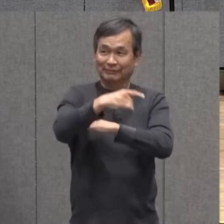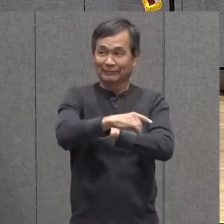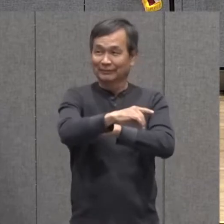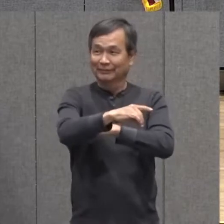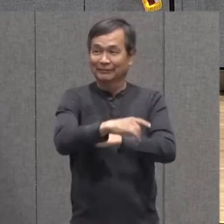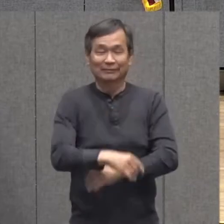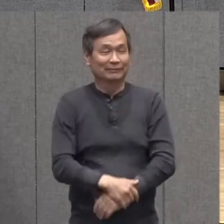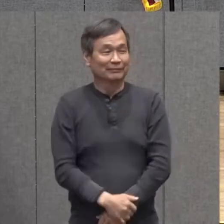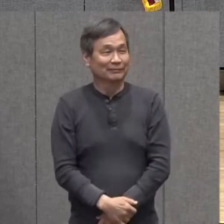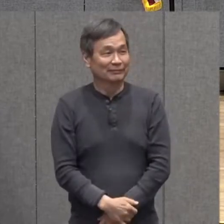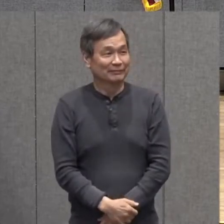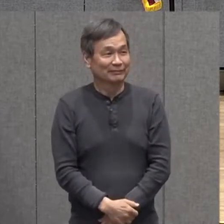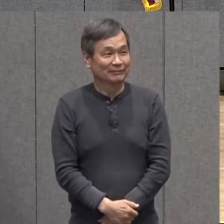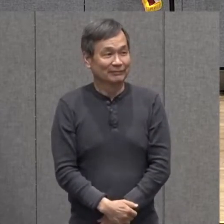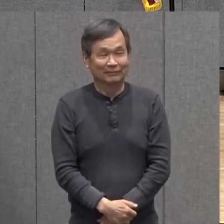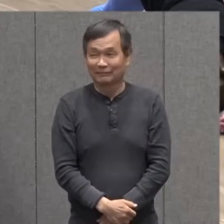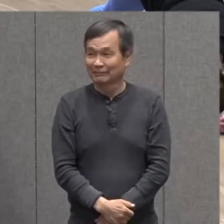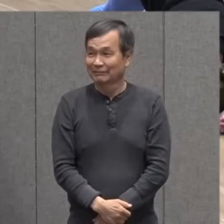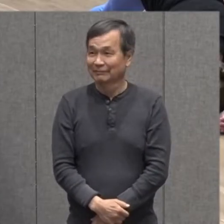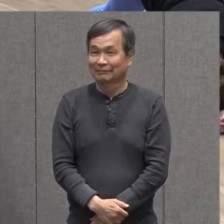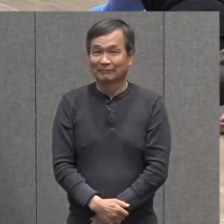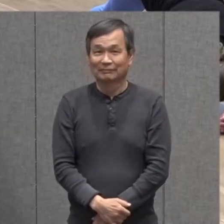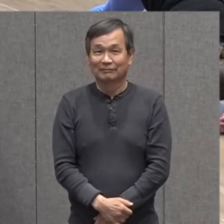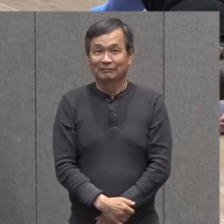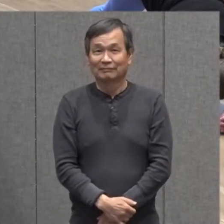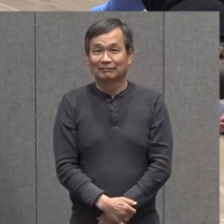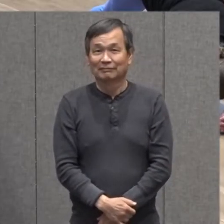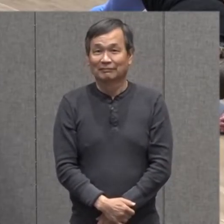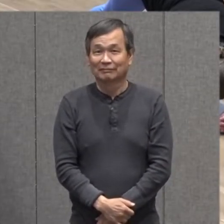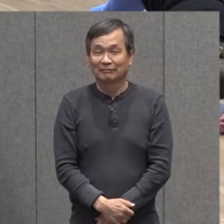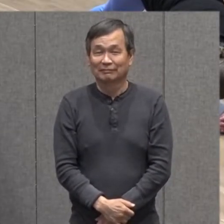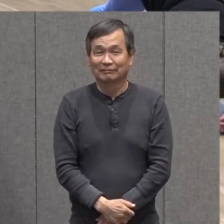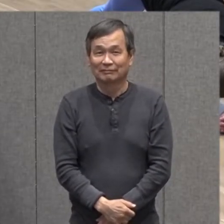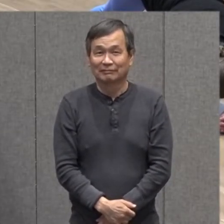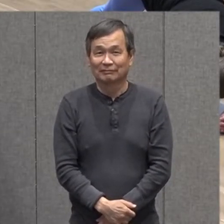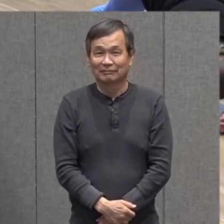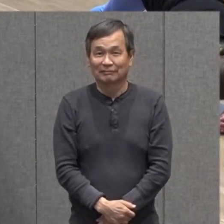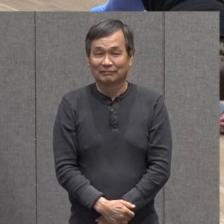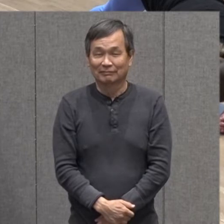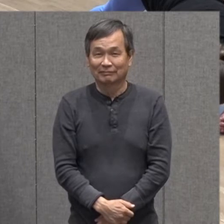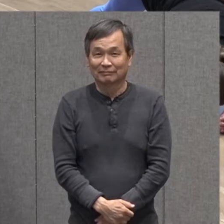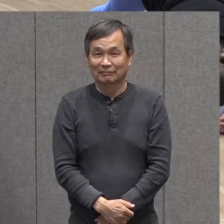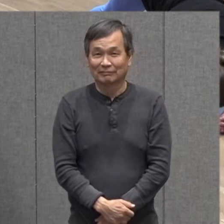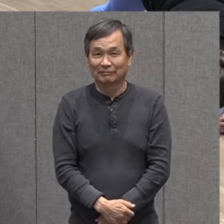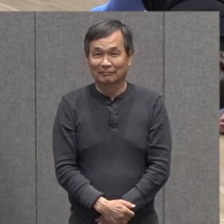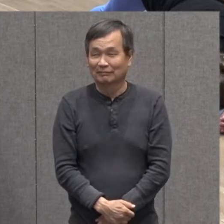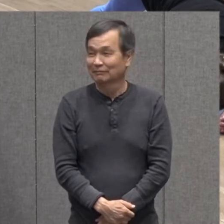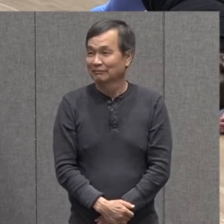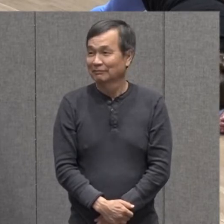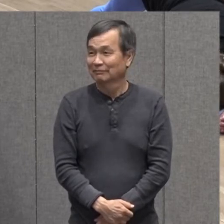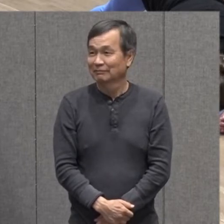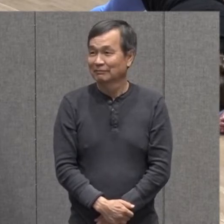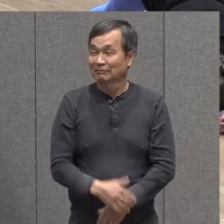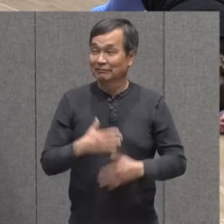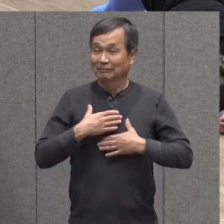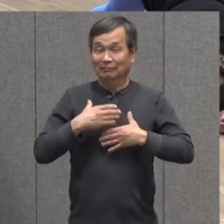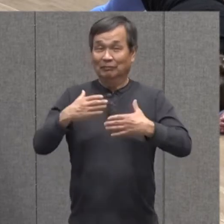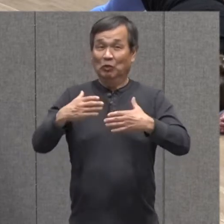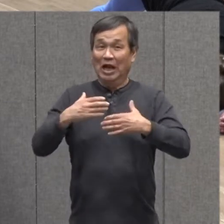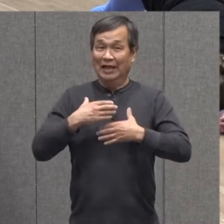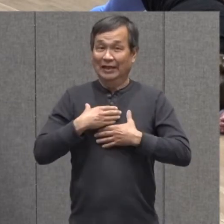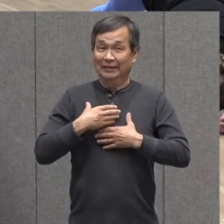para hacerte un reto en la posición de un delfín. 2 breaths here. 2 respiraciones.